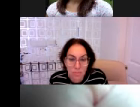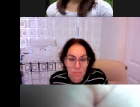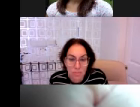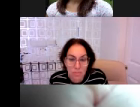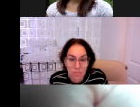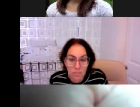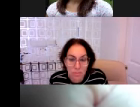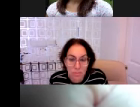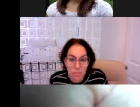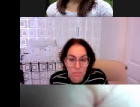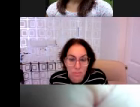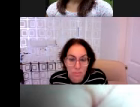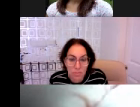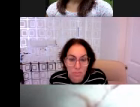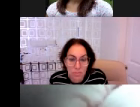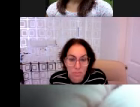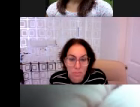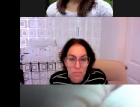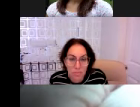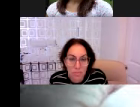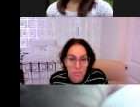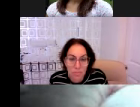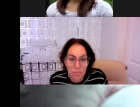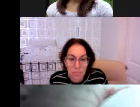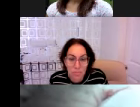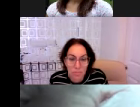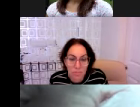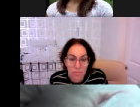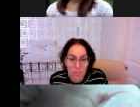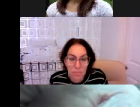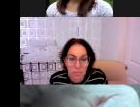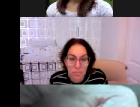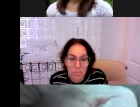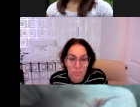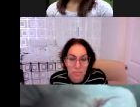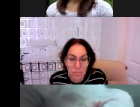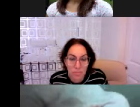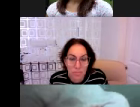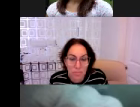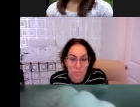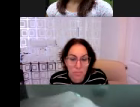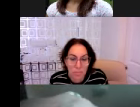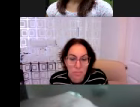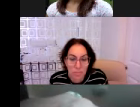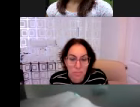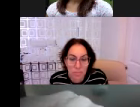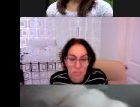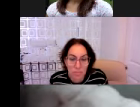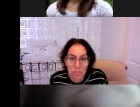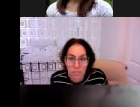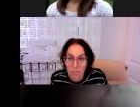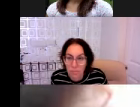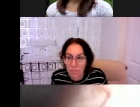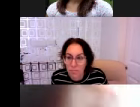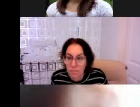One other recent software release, I'm just going to highlight a couple software releases that people might be interested in. We developed a tool called AFQ Browser.